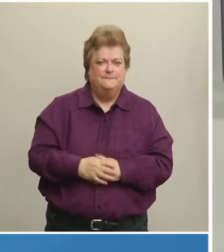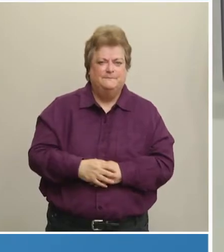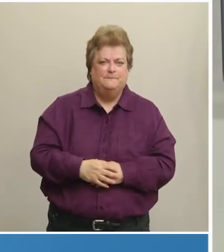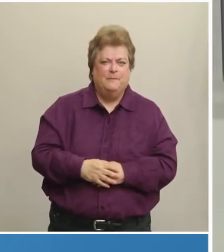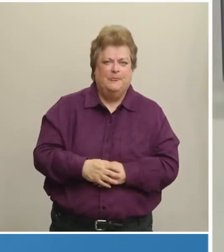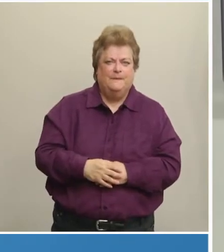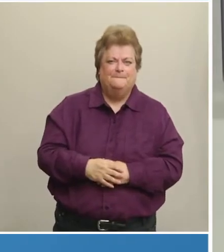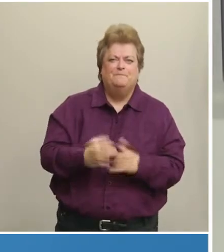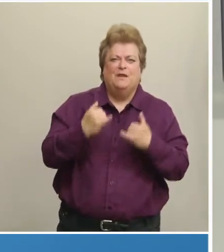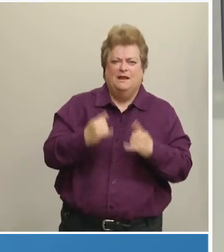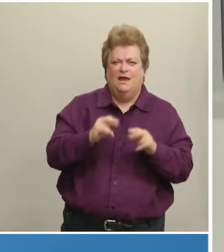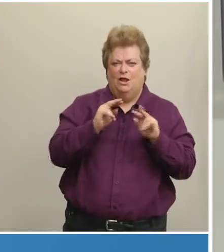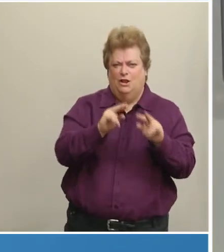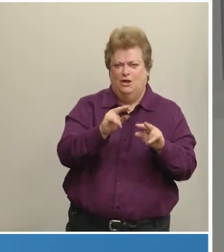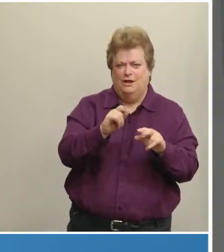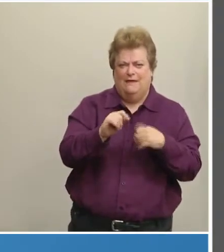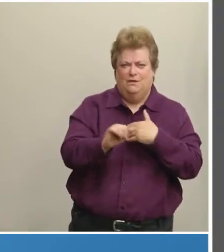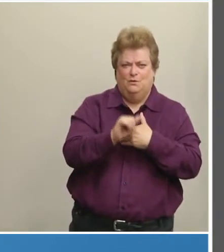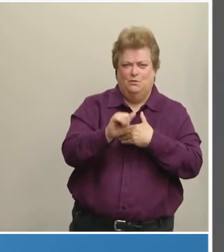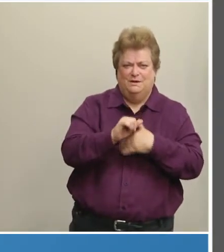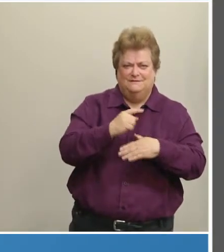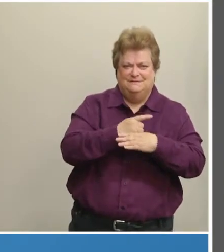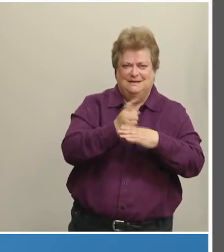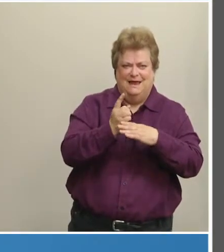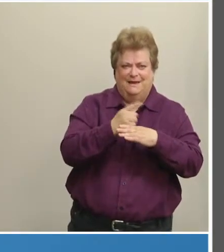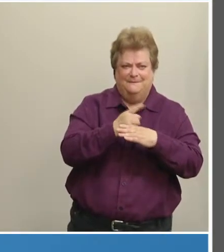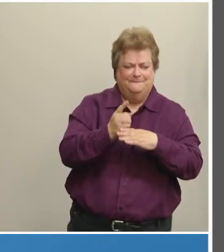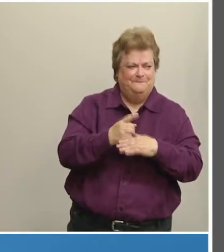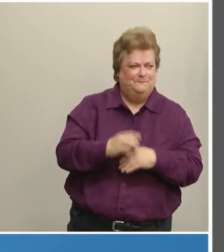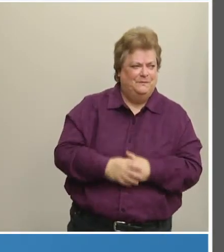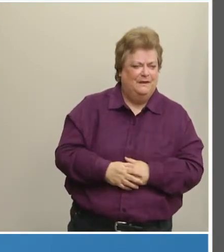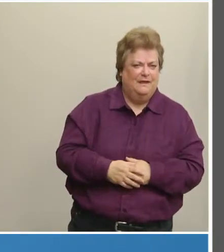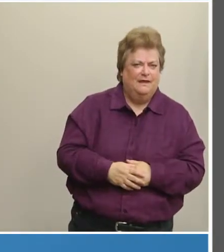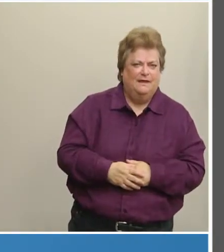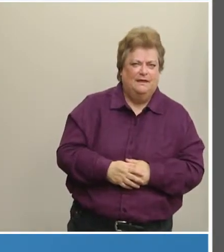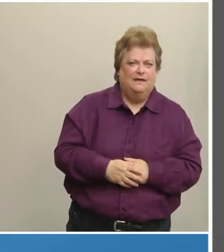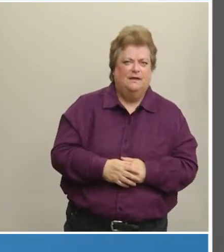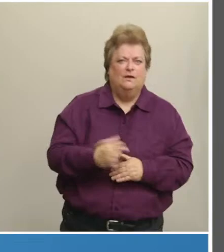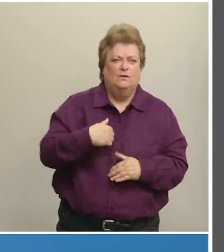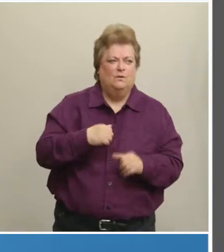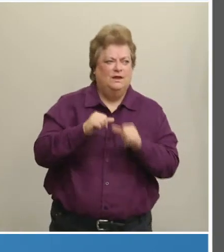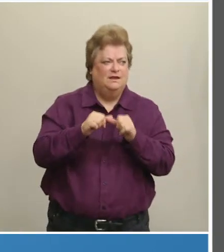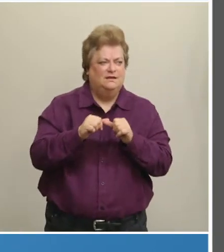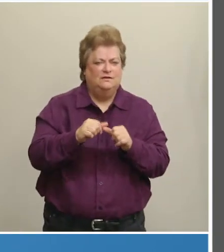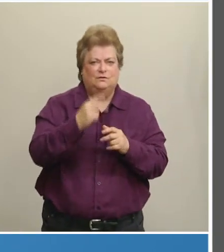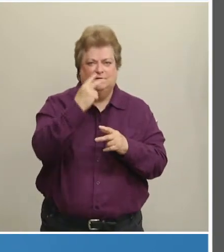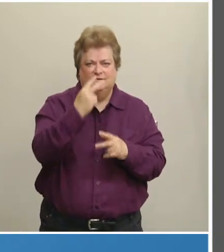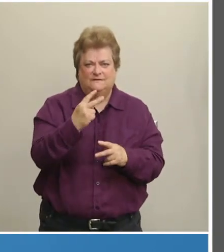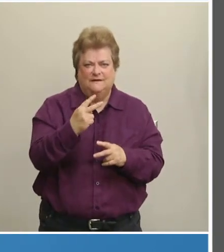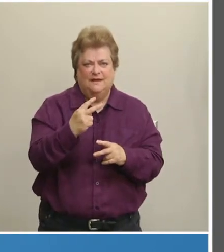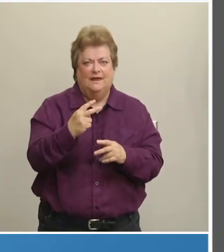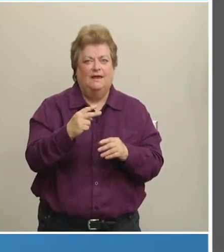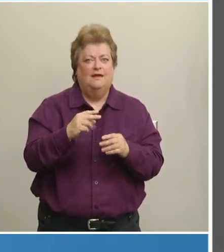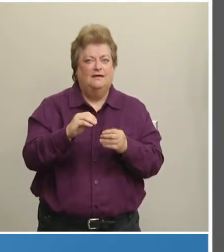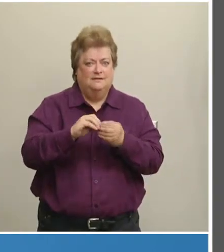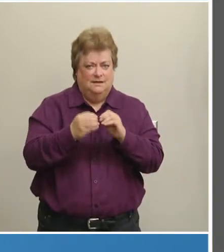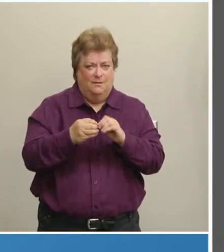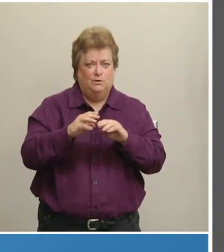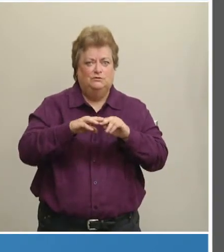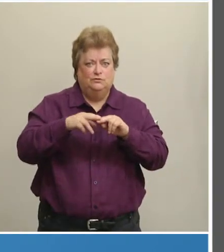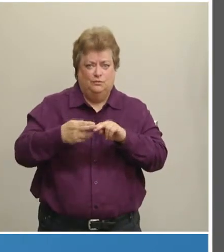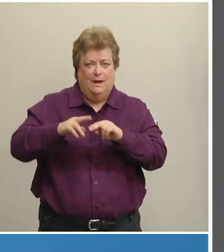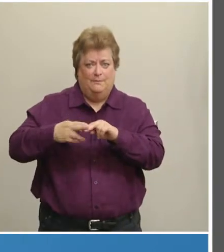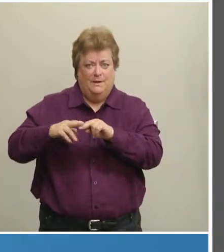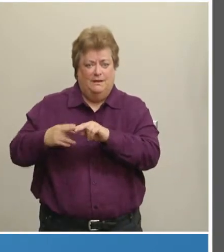402-441-8006. Now let's take a look at our COVID-19 risk dial. We've continued to see an overall drop in cases over the